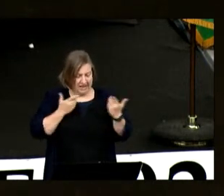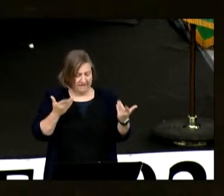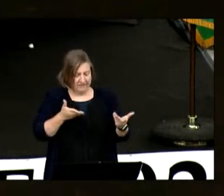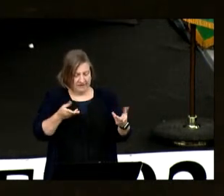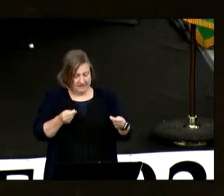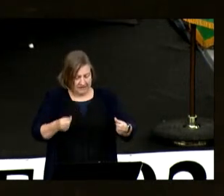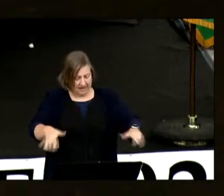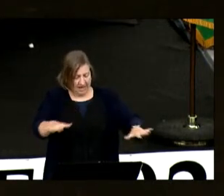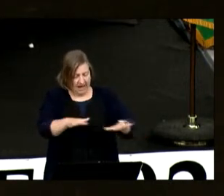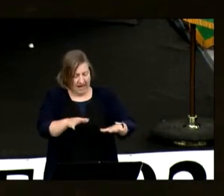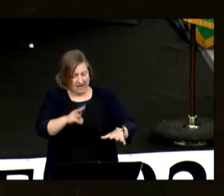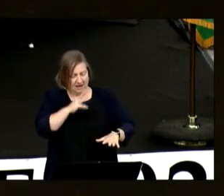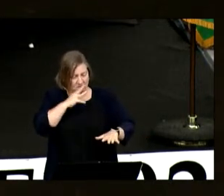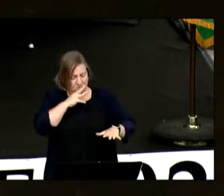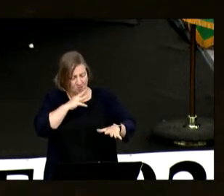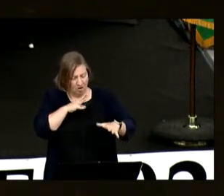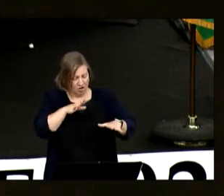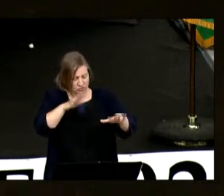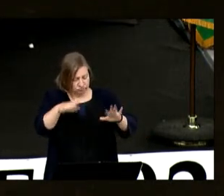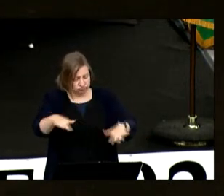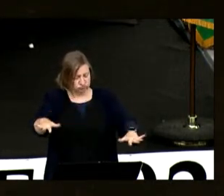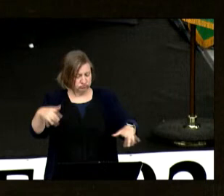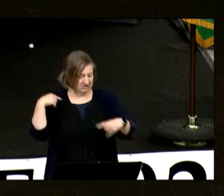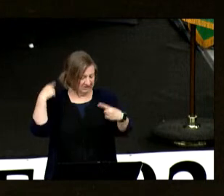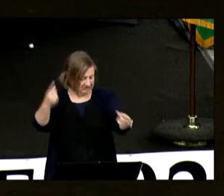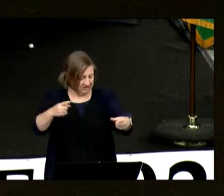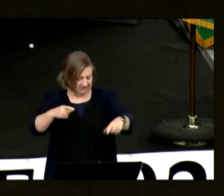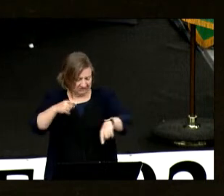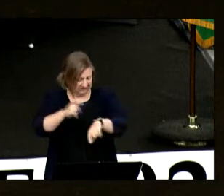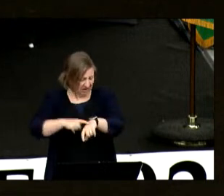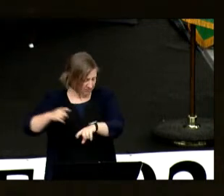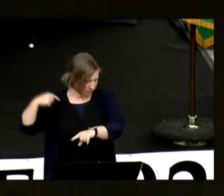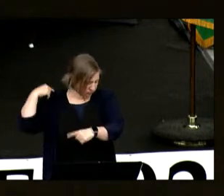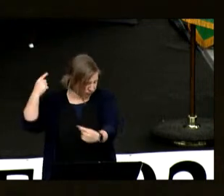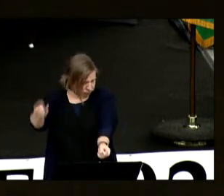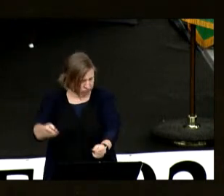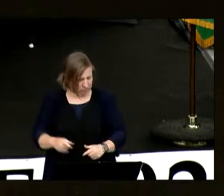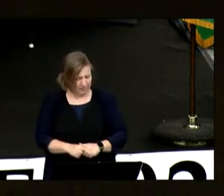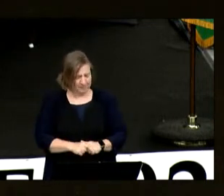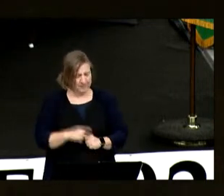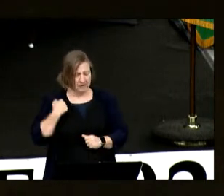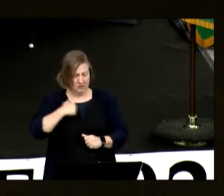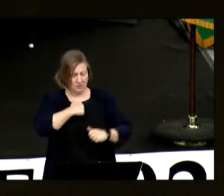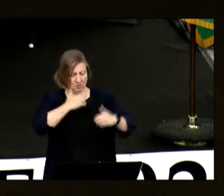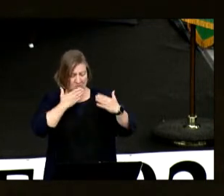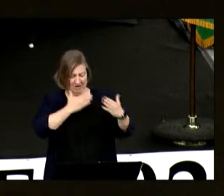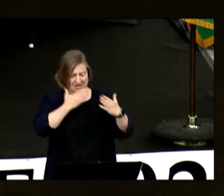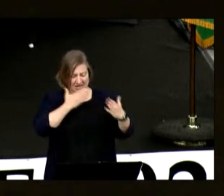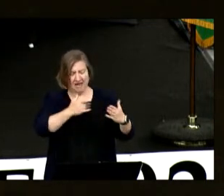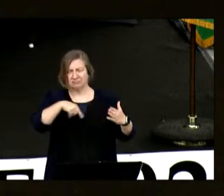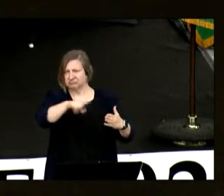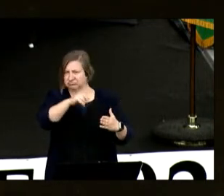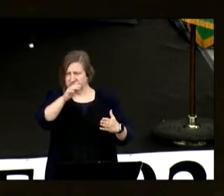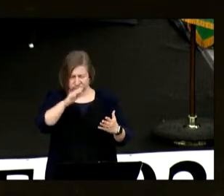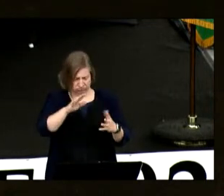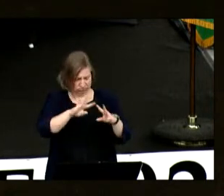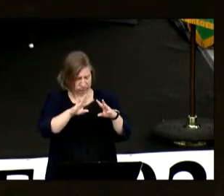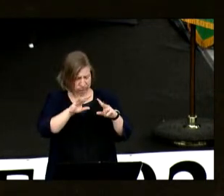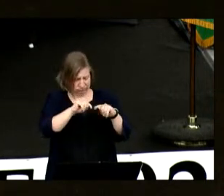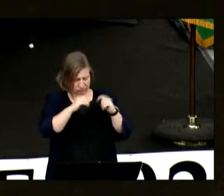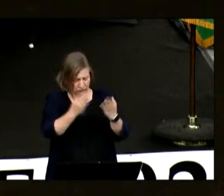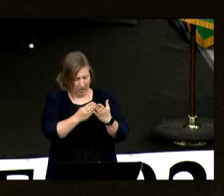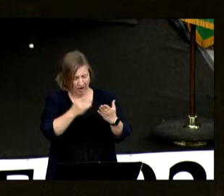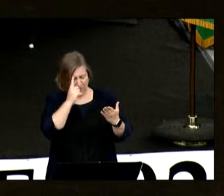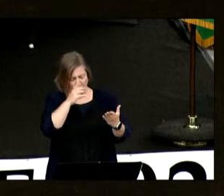its waterways since time immemorial. We thank them for their stewardship